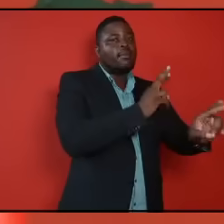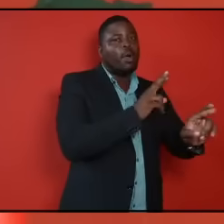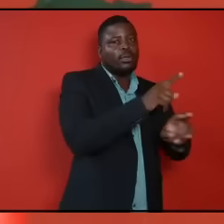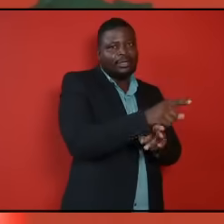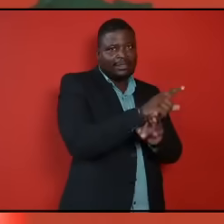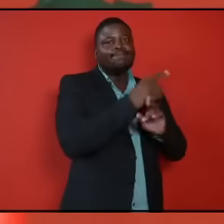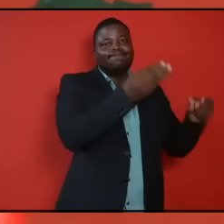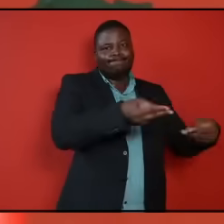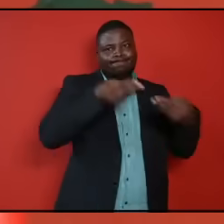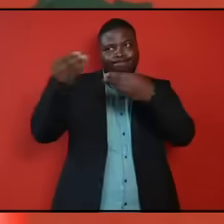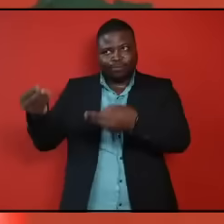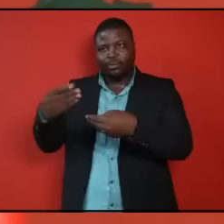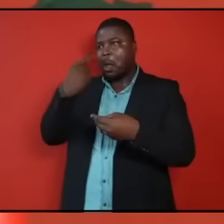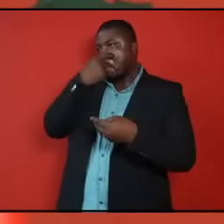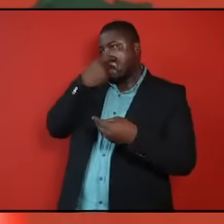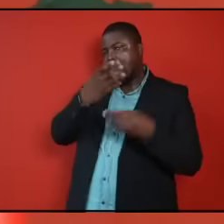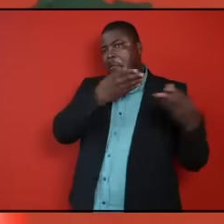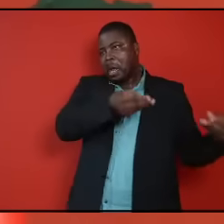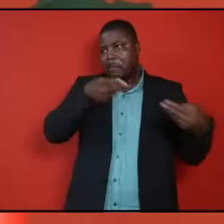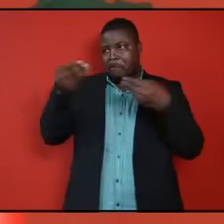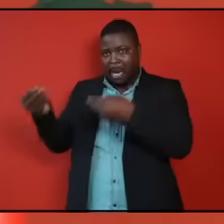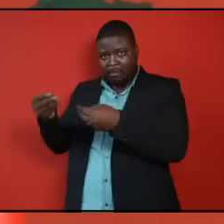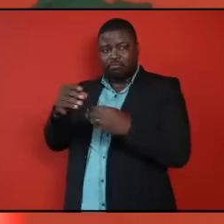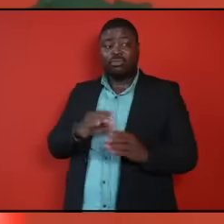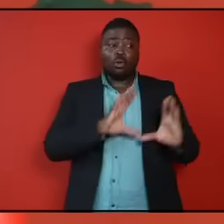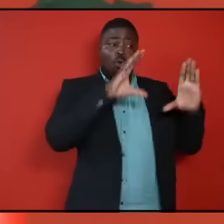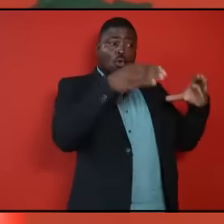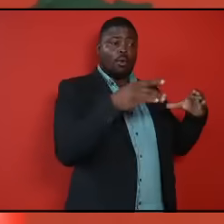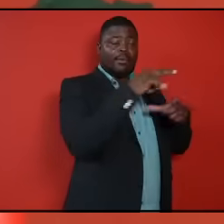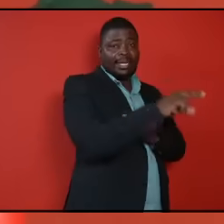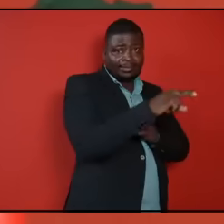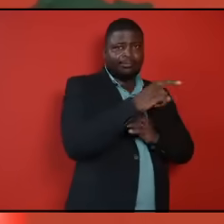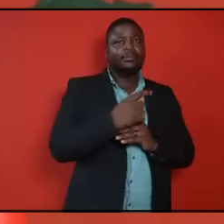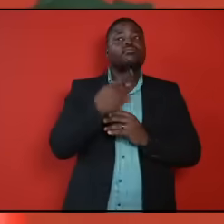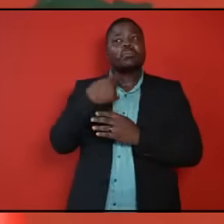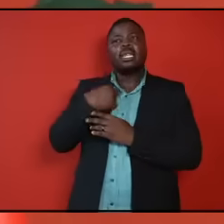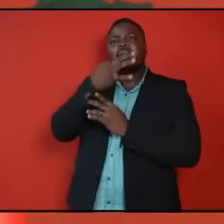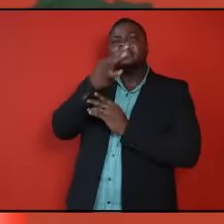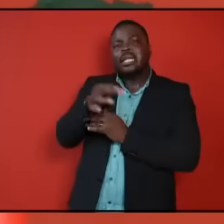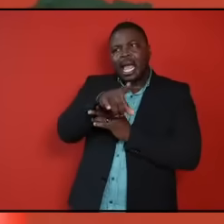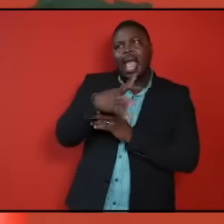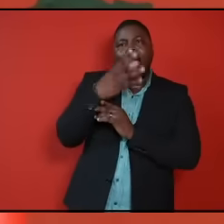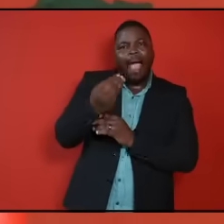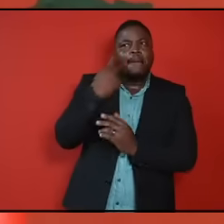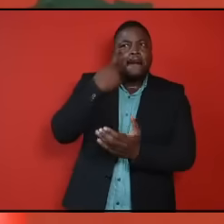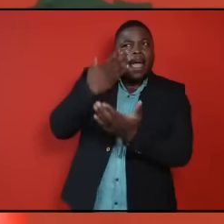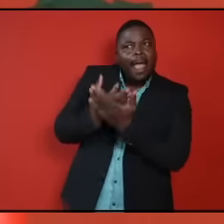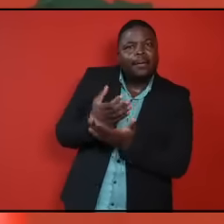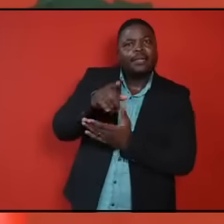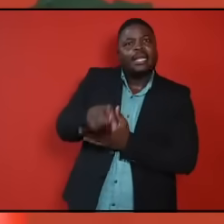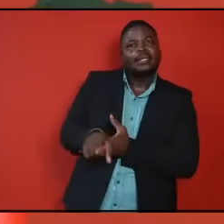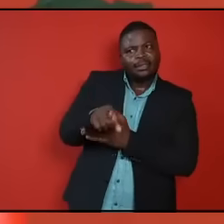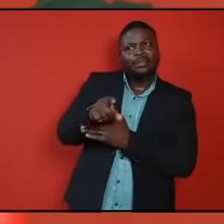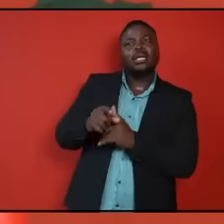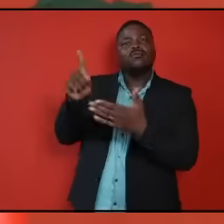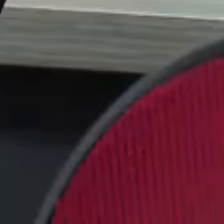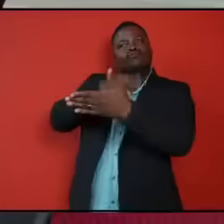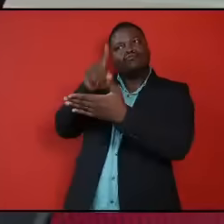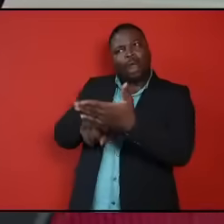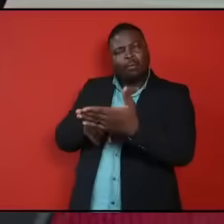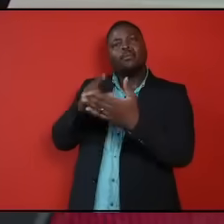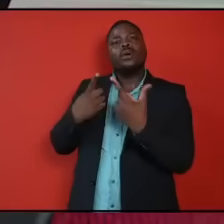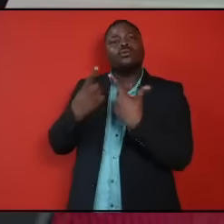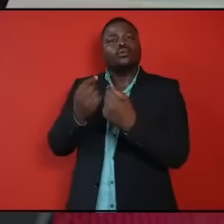December. While the Commission has recommended that there is prima facie evidence of wrongdoing implicating senior